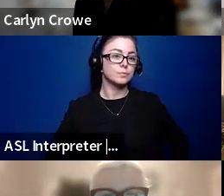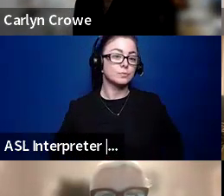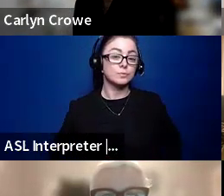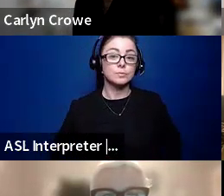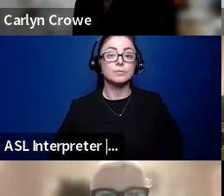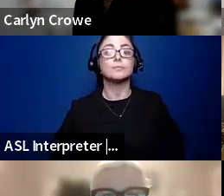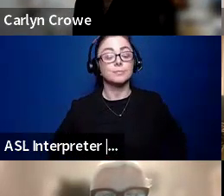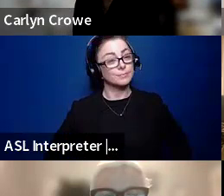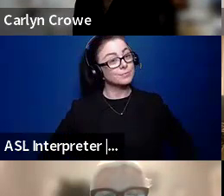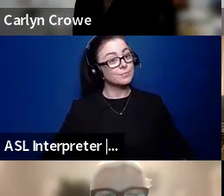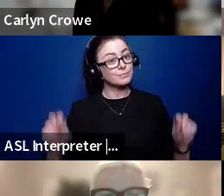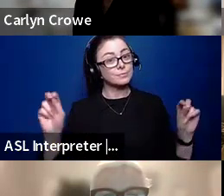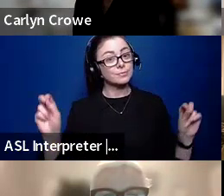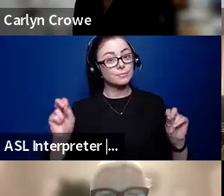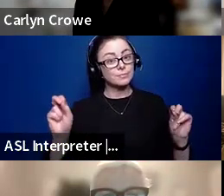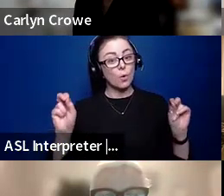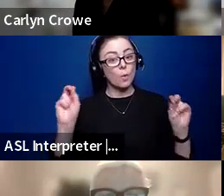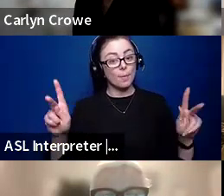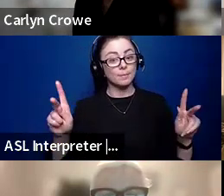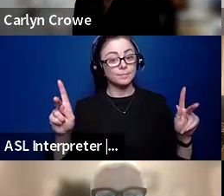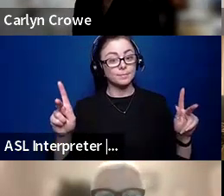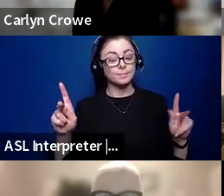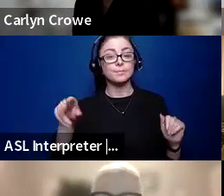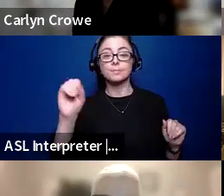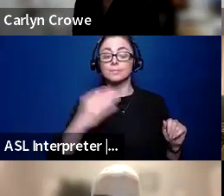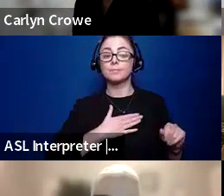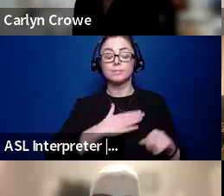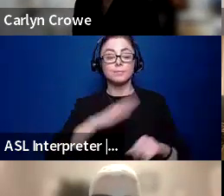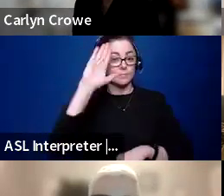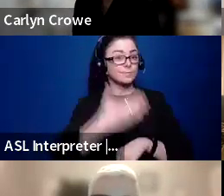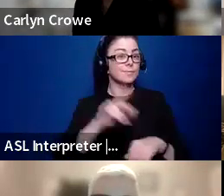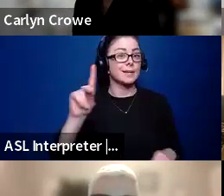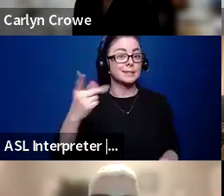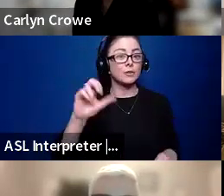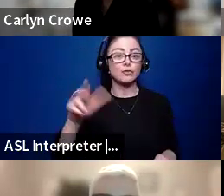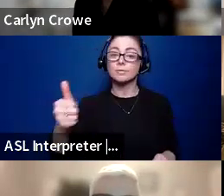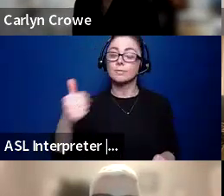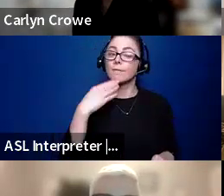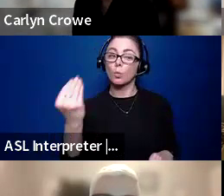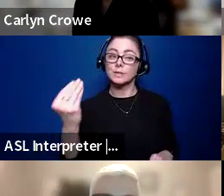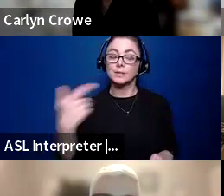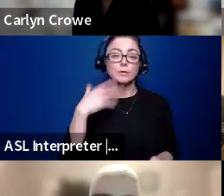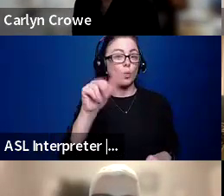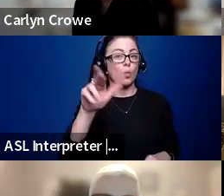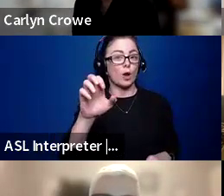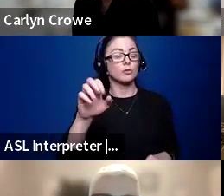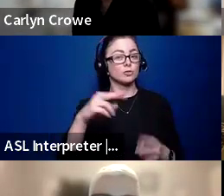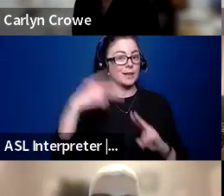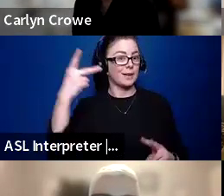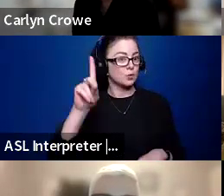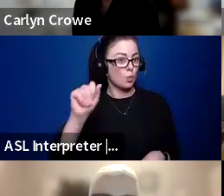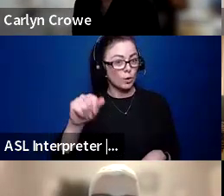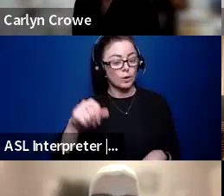Okay, so I have 3 children. My son Dexter is 14. He has a rare genetic disorder, epilepsy, autism,